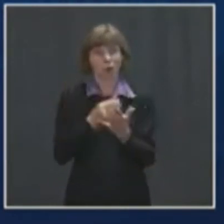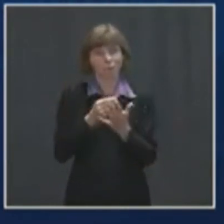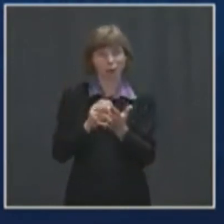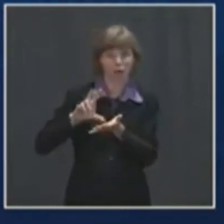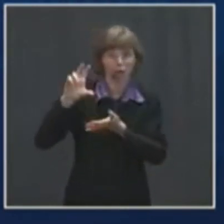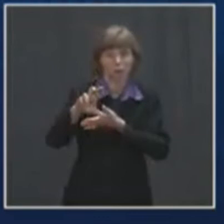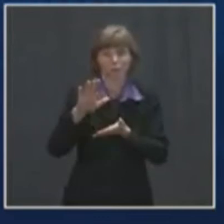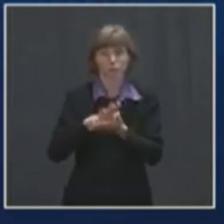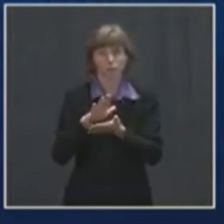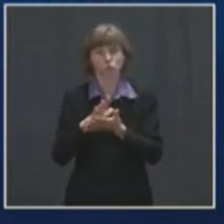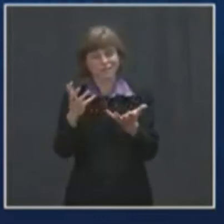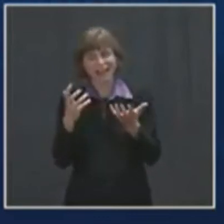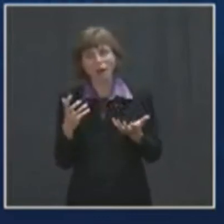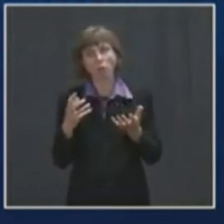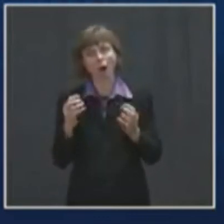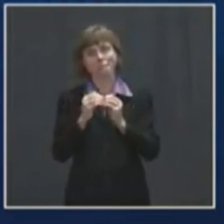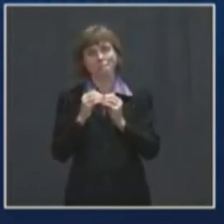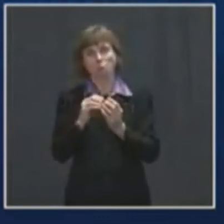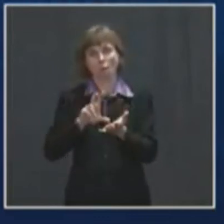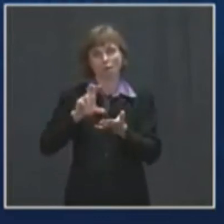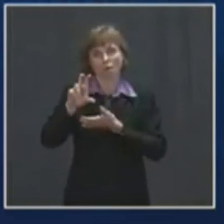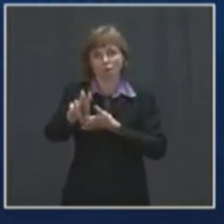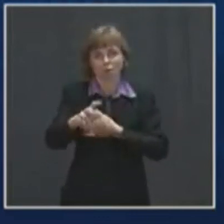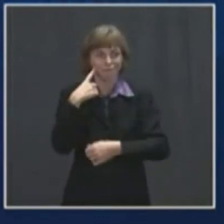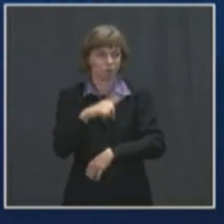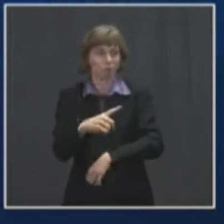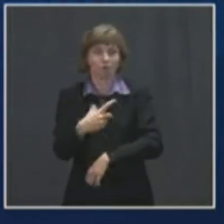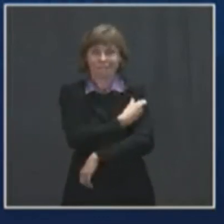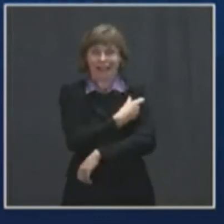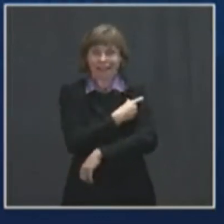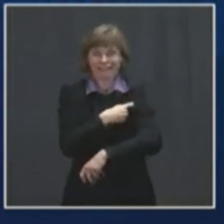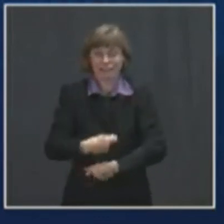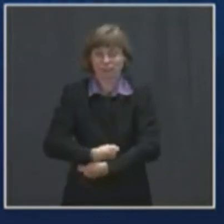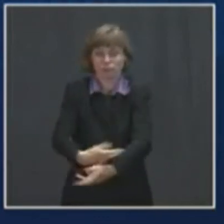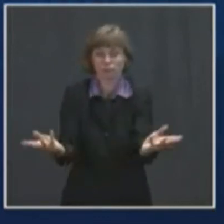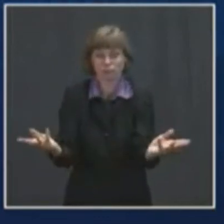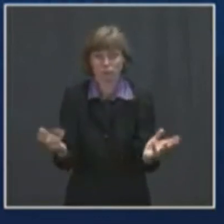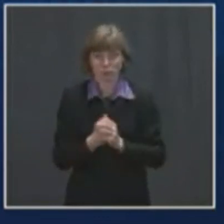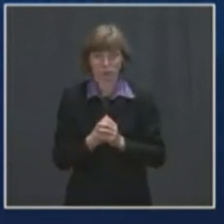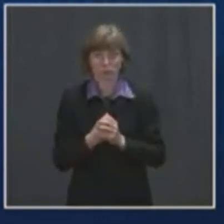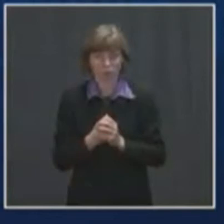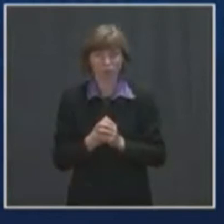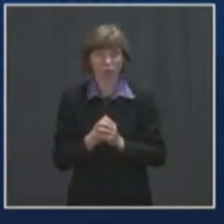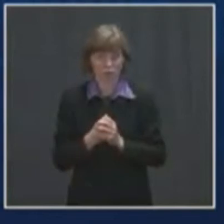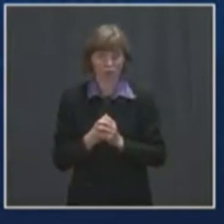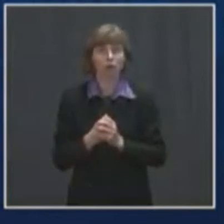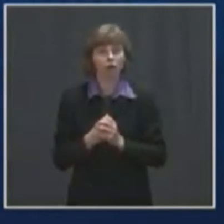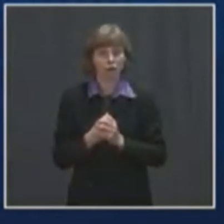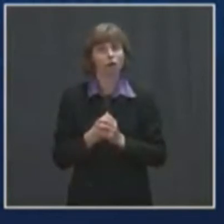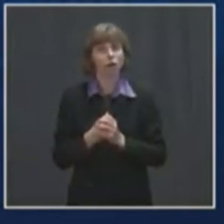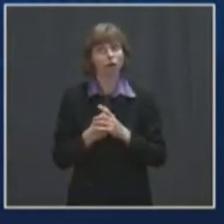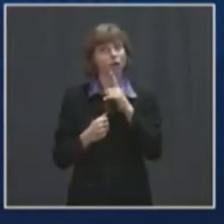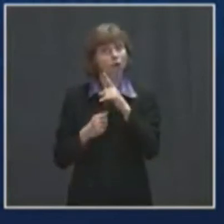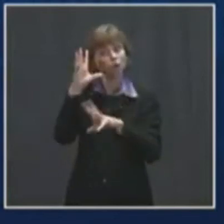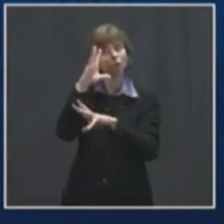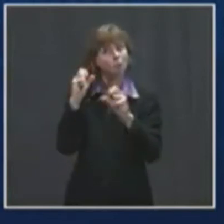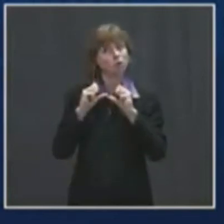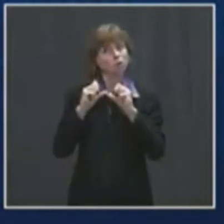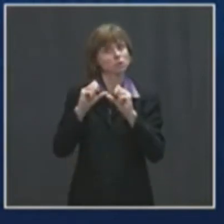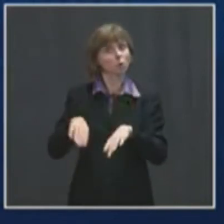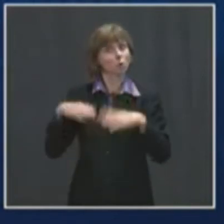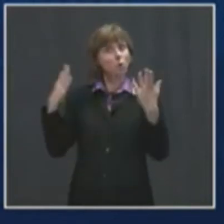vaccine distribution. He is certainly not, I wouldn't draw that conclusion. He is somebody who is keeping the door open. He will remain engaged